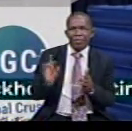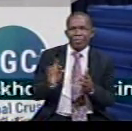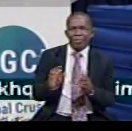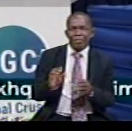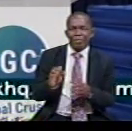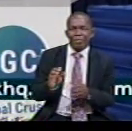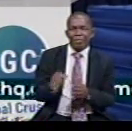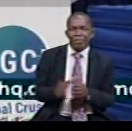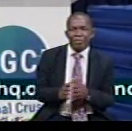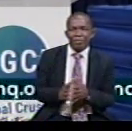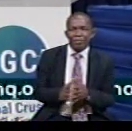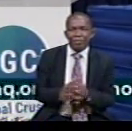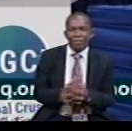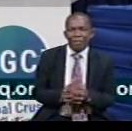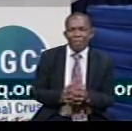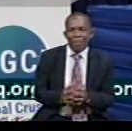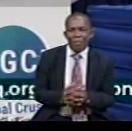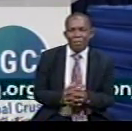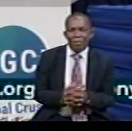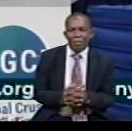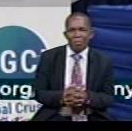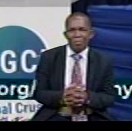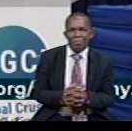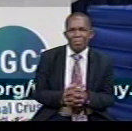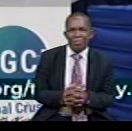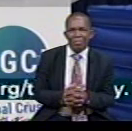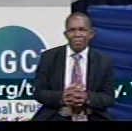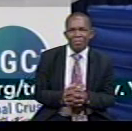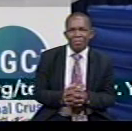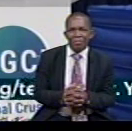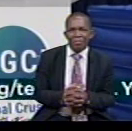Then please, let's hold on and listen to the next testifier.